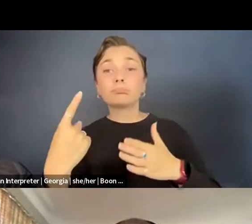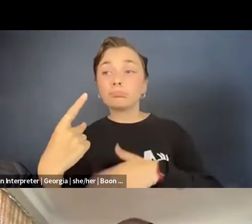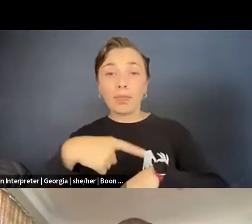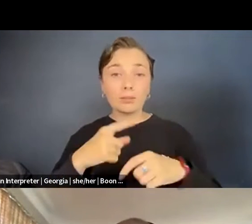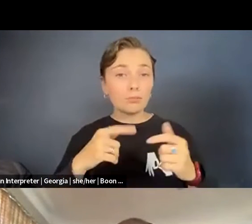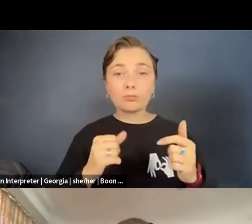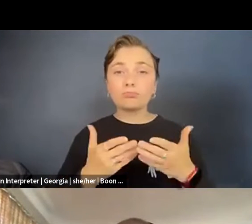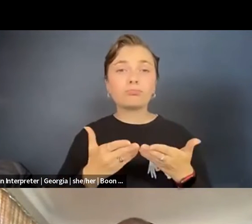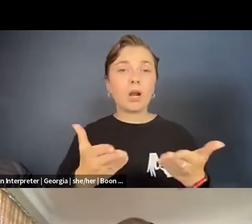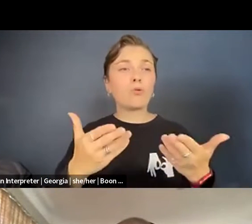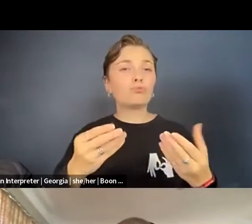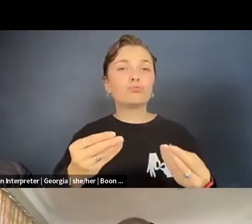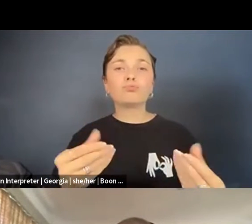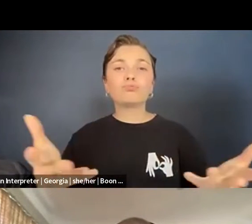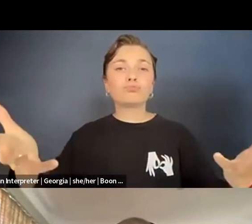time. And